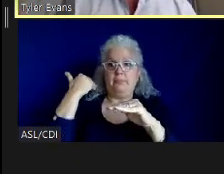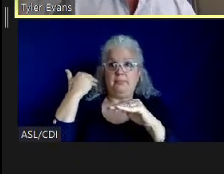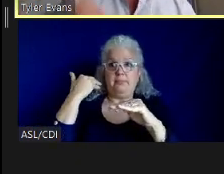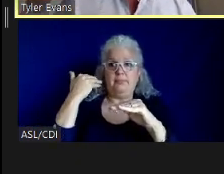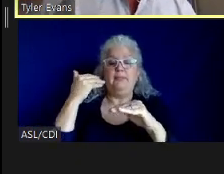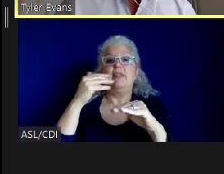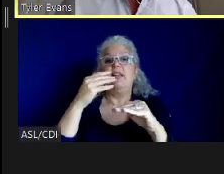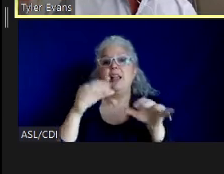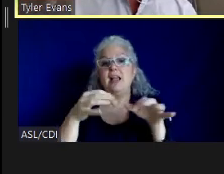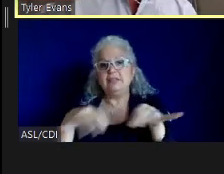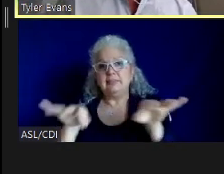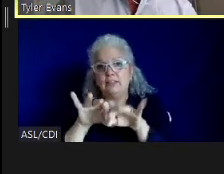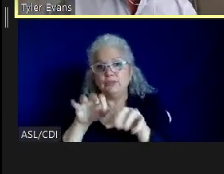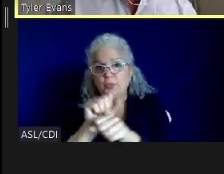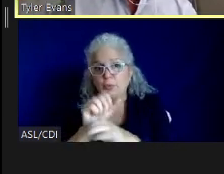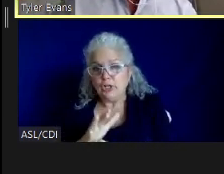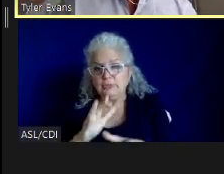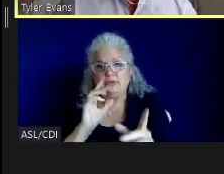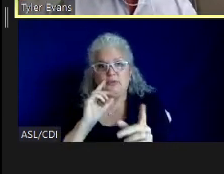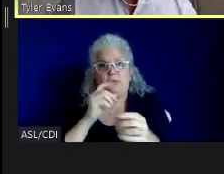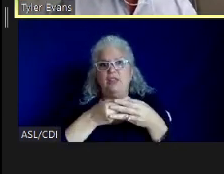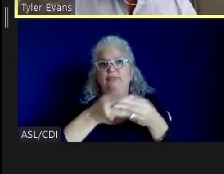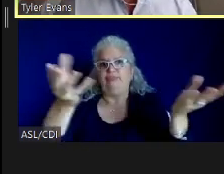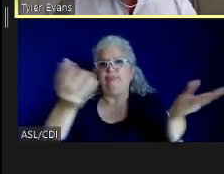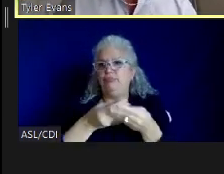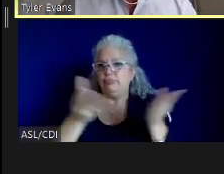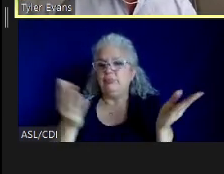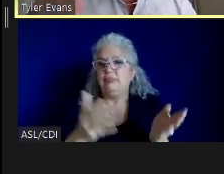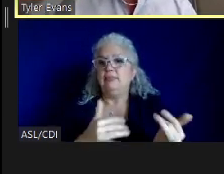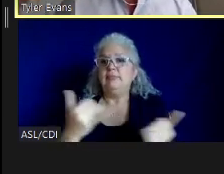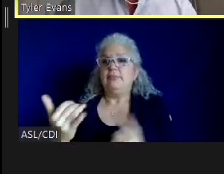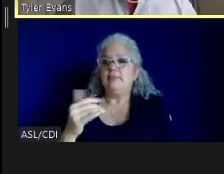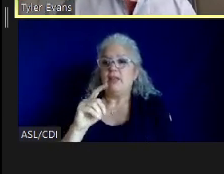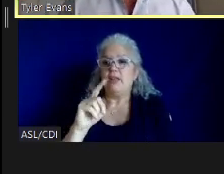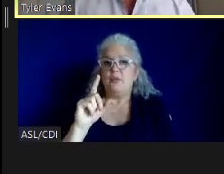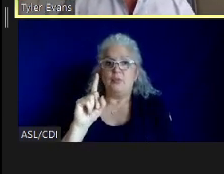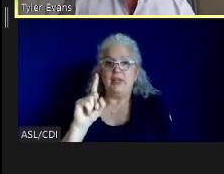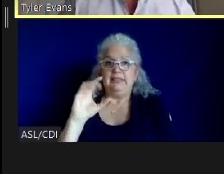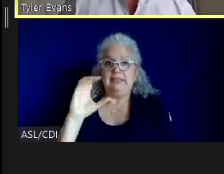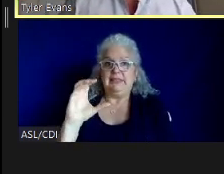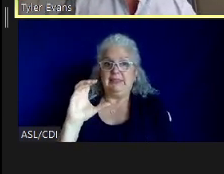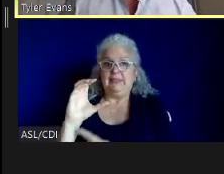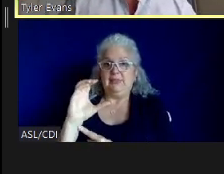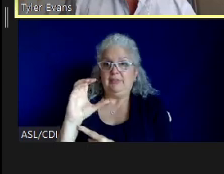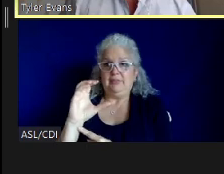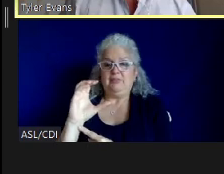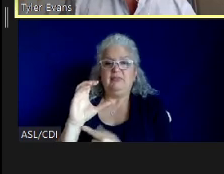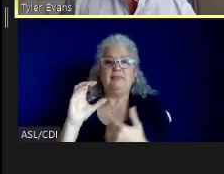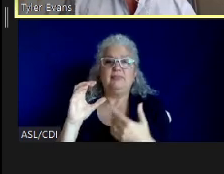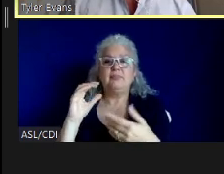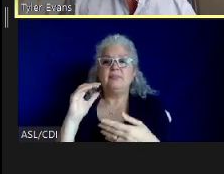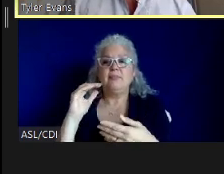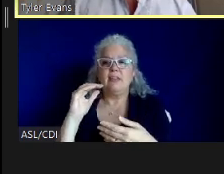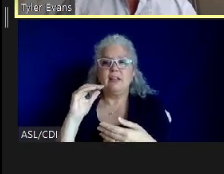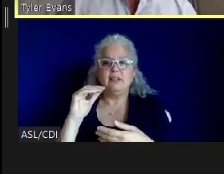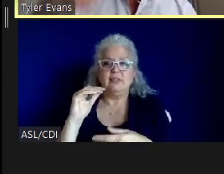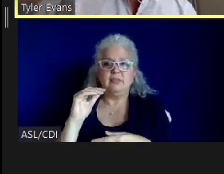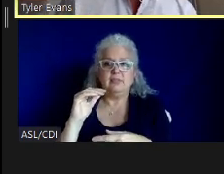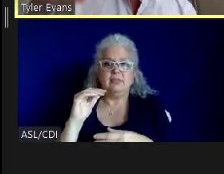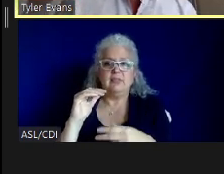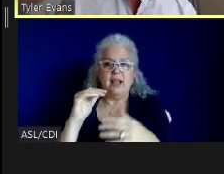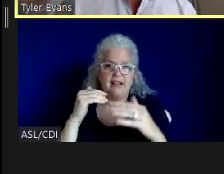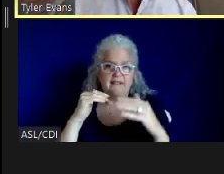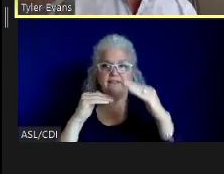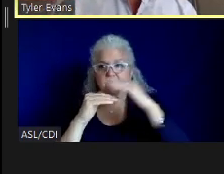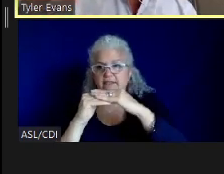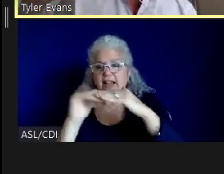And then phase 1C, there's a lot of layers to this. Next slide. Like an onion. Phase 2,